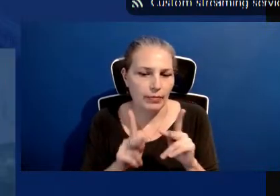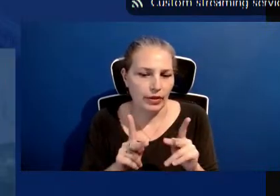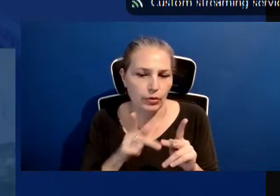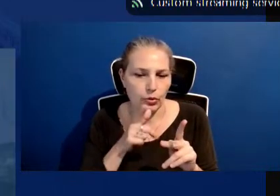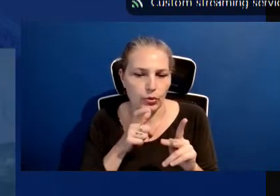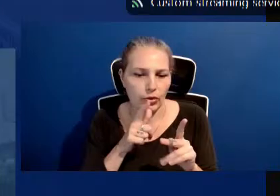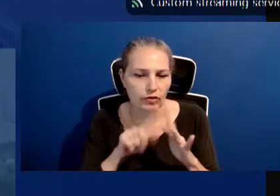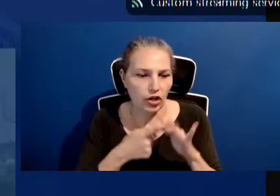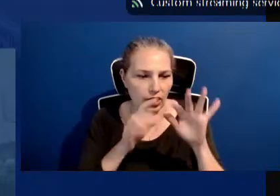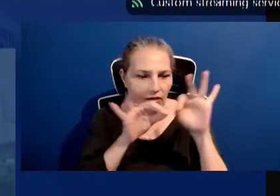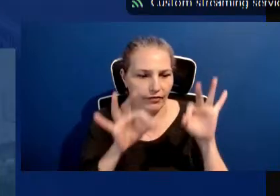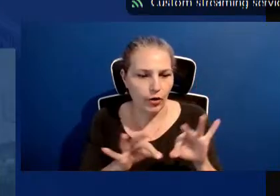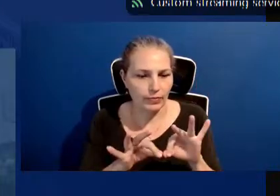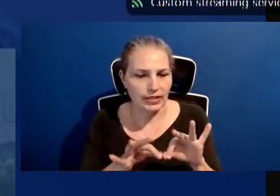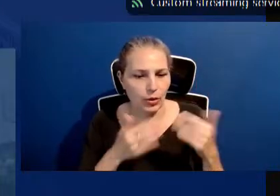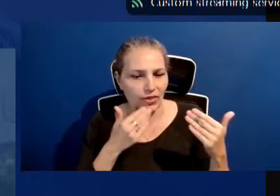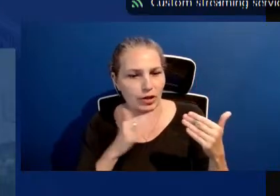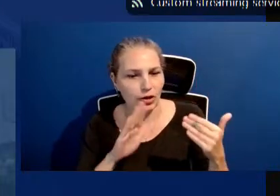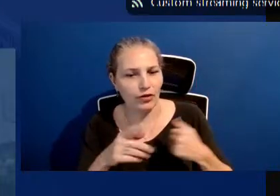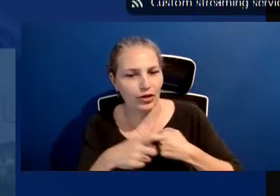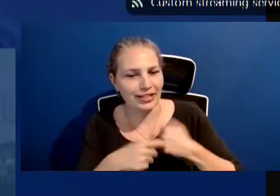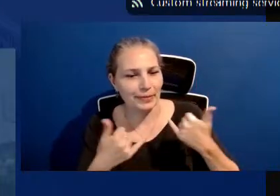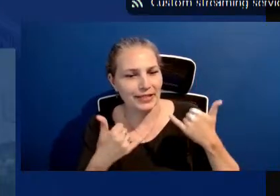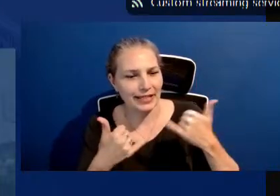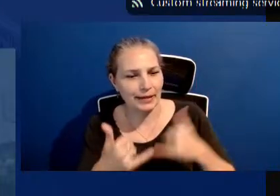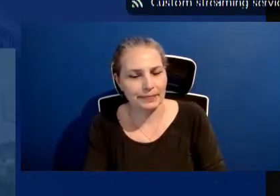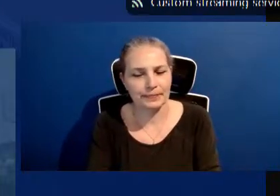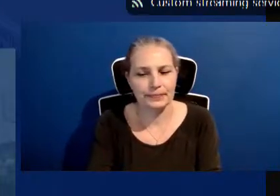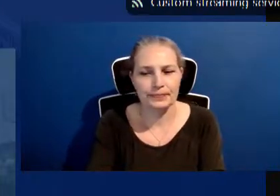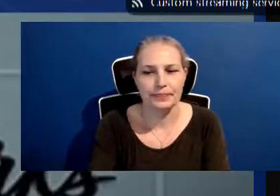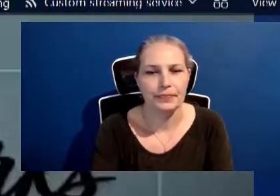one. And I thank you all for your time today.